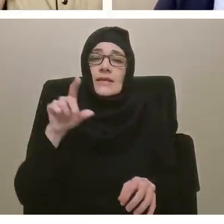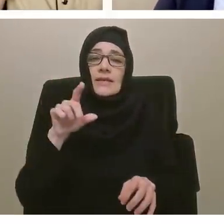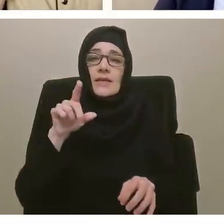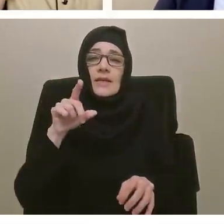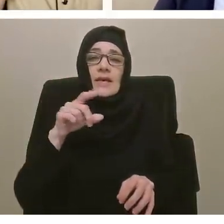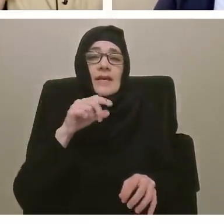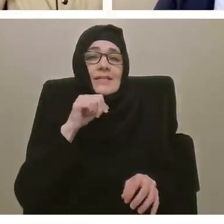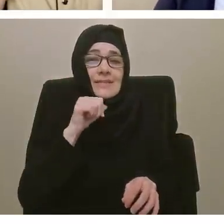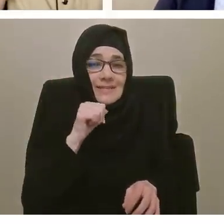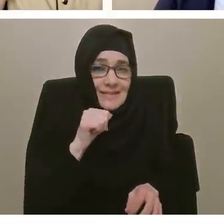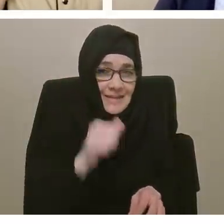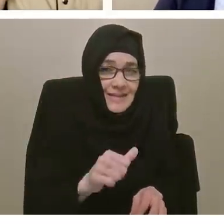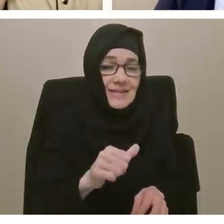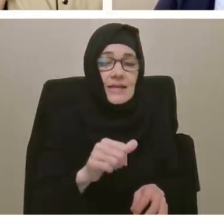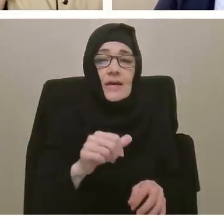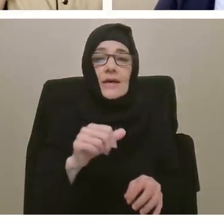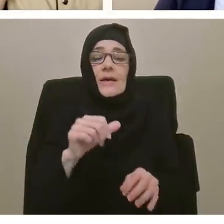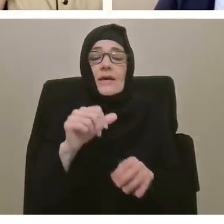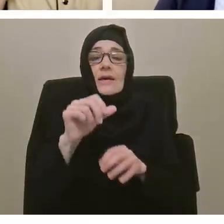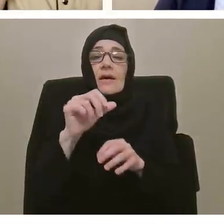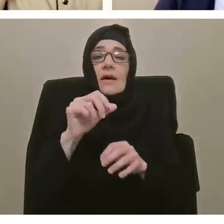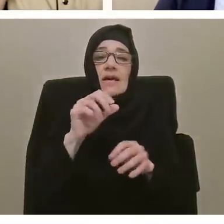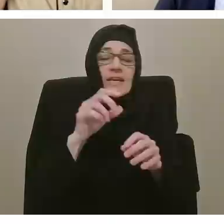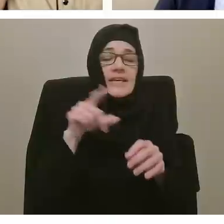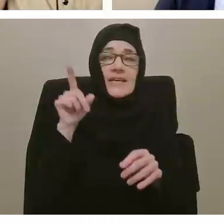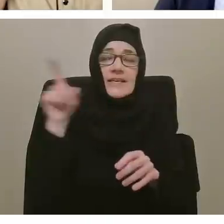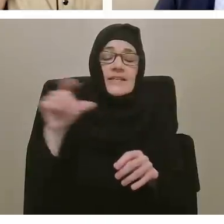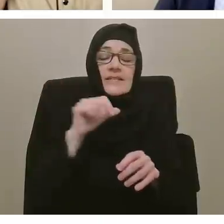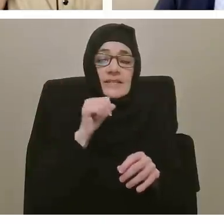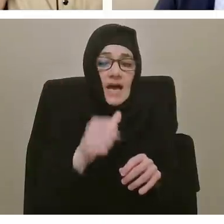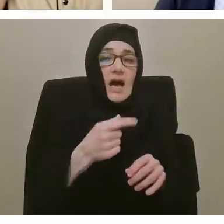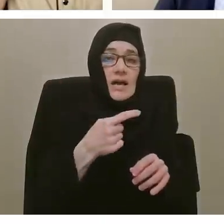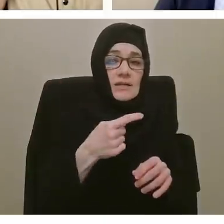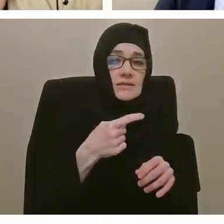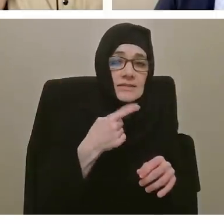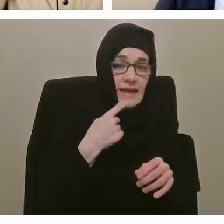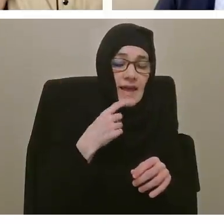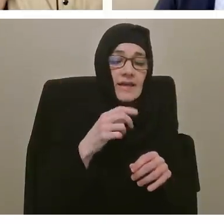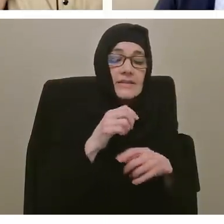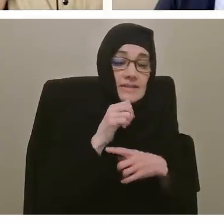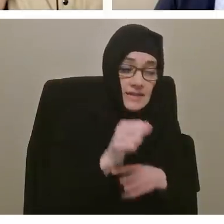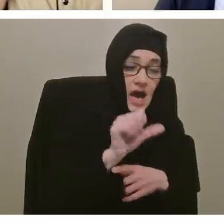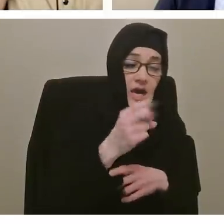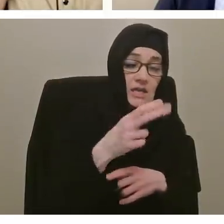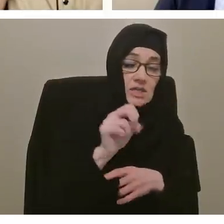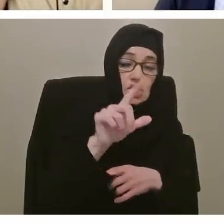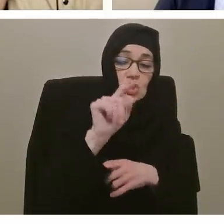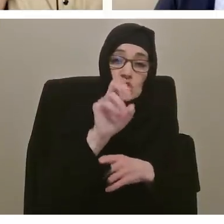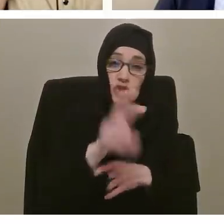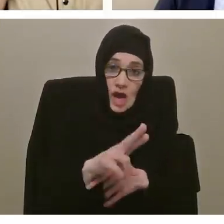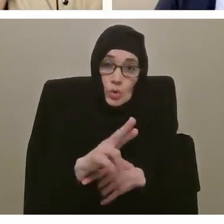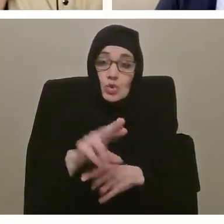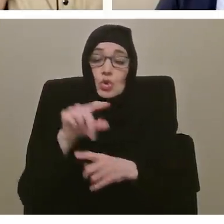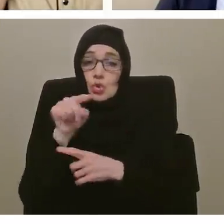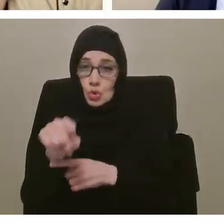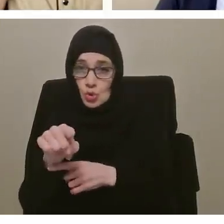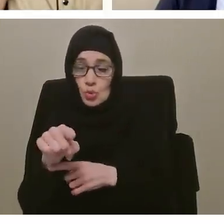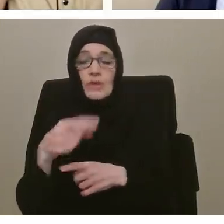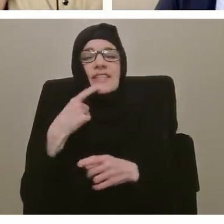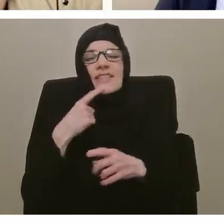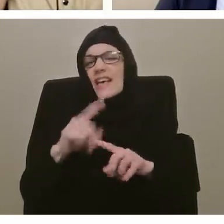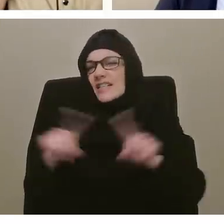you in the Arabic language. He says fa'awa. He didn't say fa'awak. And what scholars mention here is that Allah subhanahu wa ta'ala, it